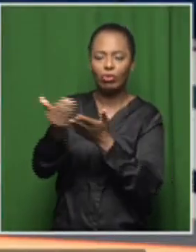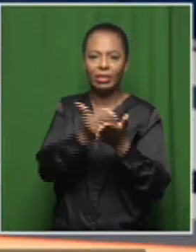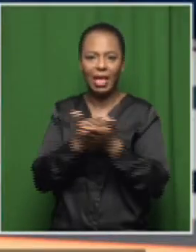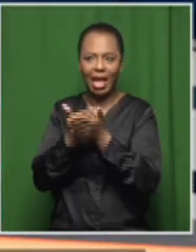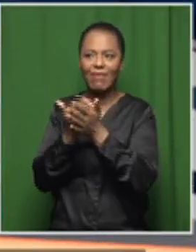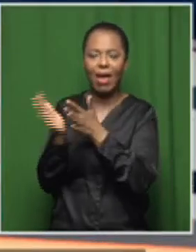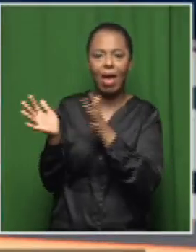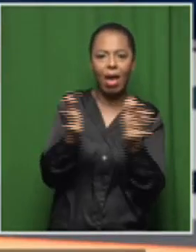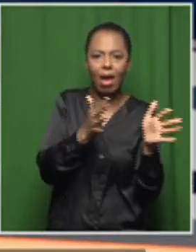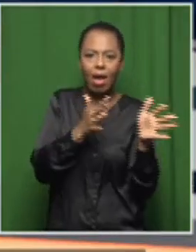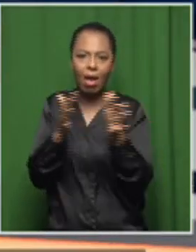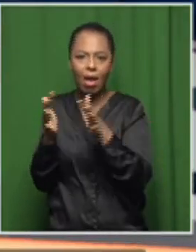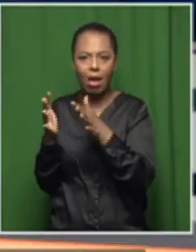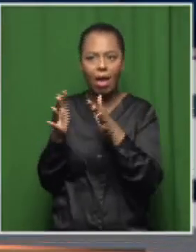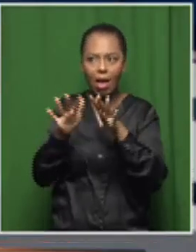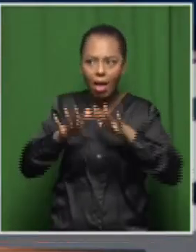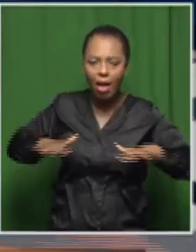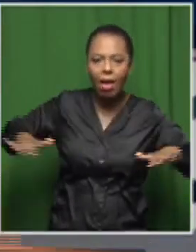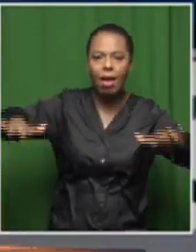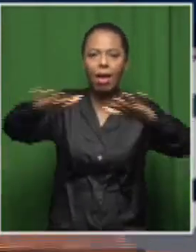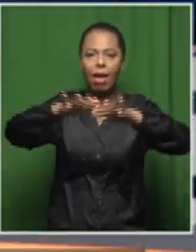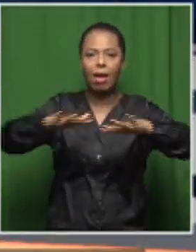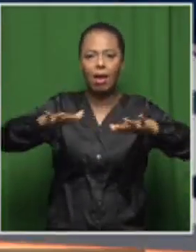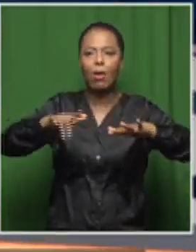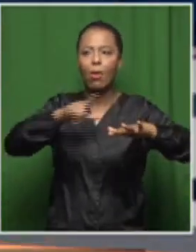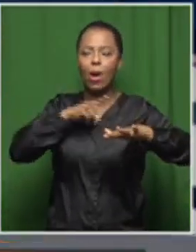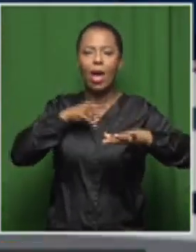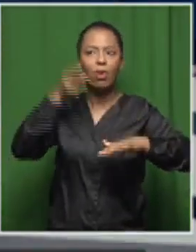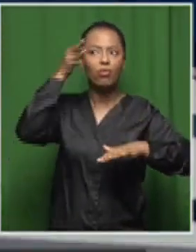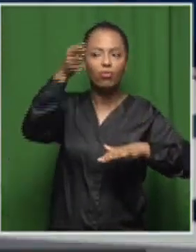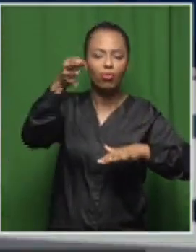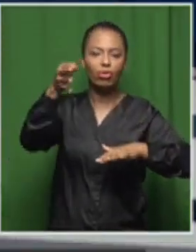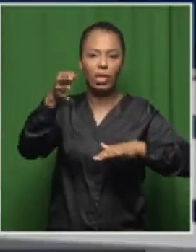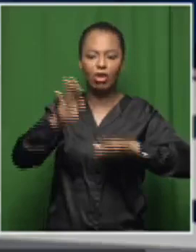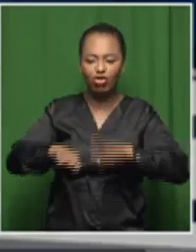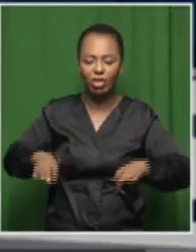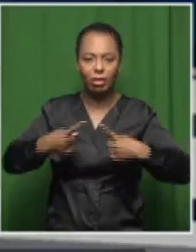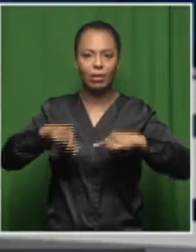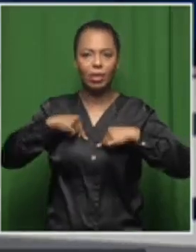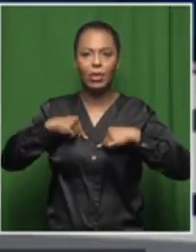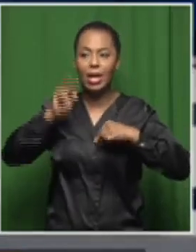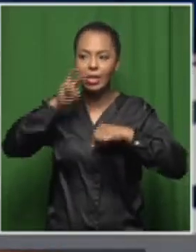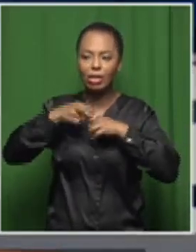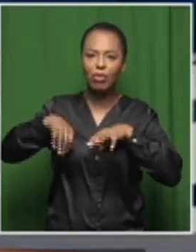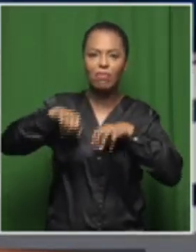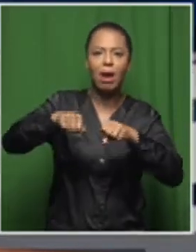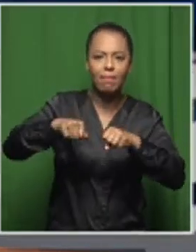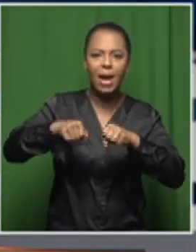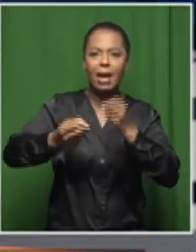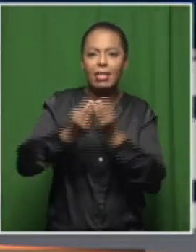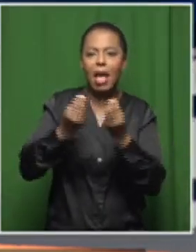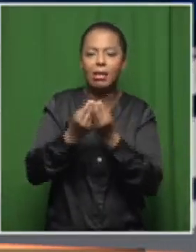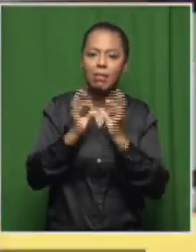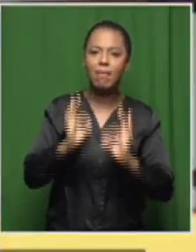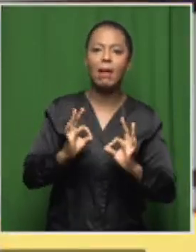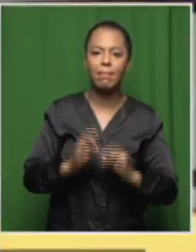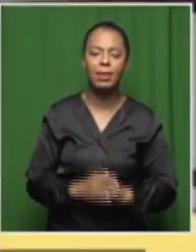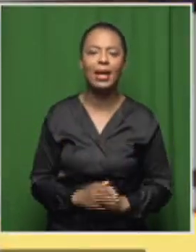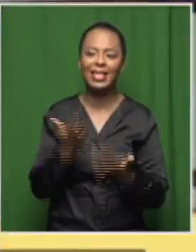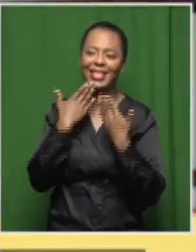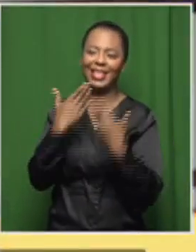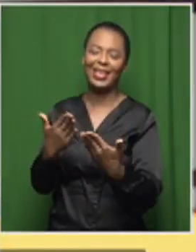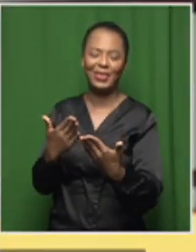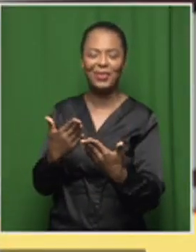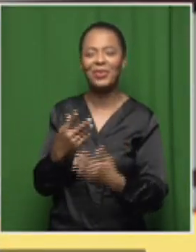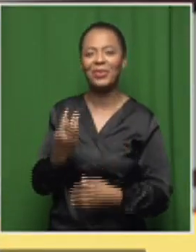right? Because we need to look at what they're going to inherit. So there's lots of conversations that will be coming through. Thank you so much for your time with us. You're the SABC at the Sun. Wishing you all the